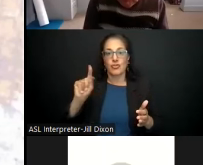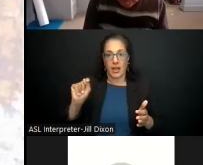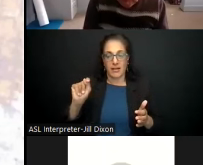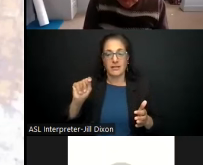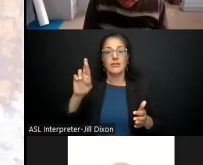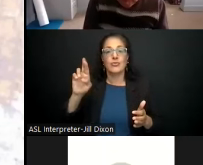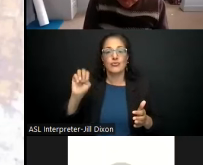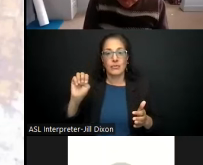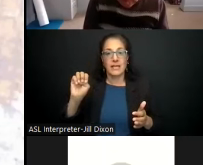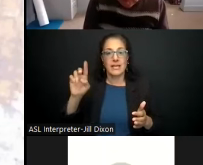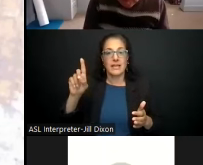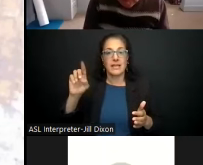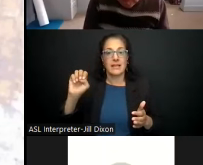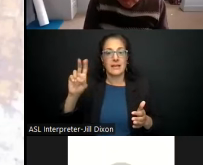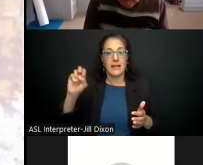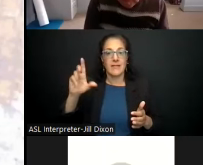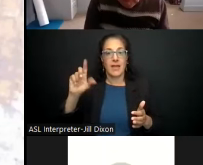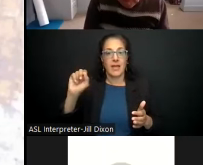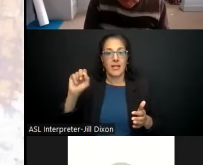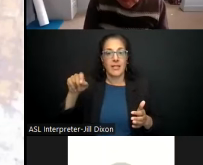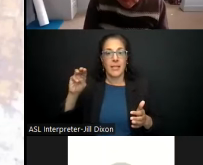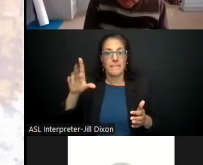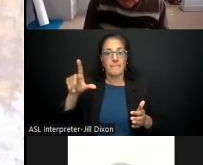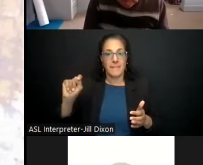redevelopment is not